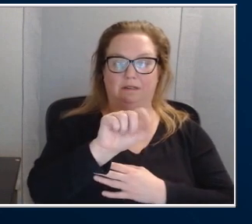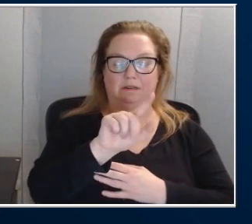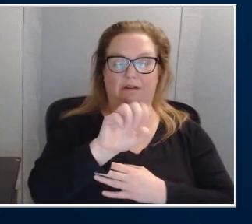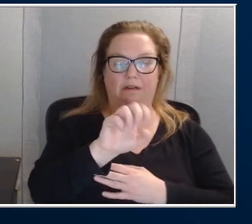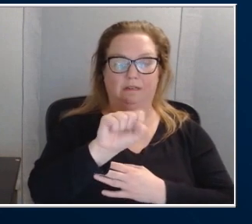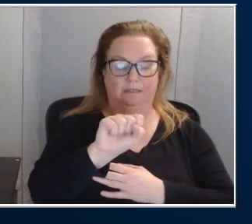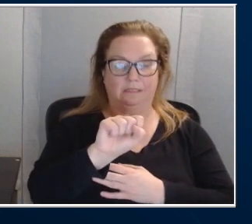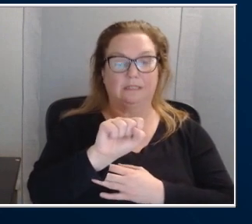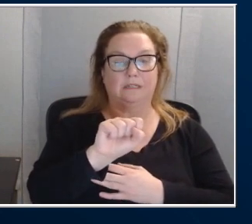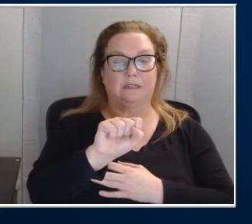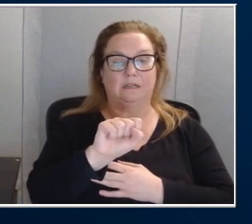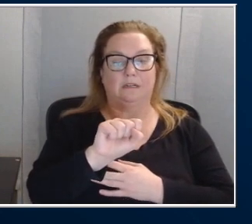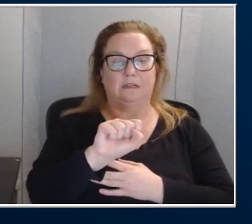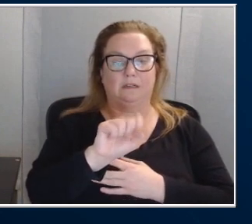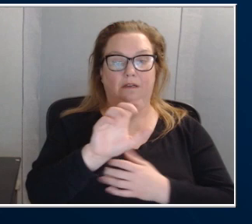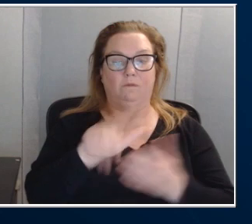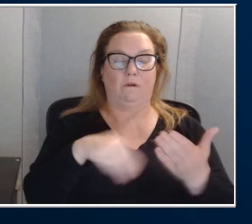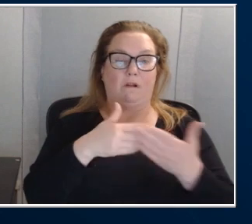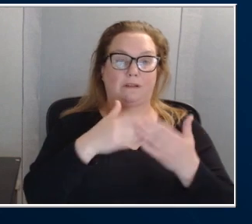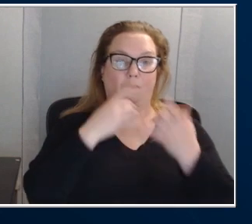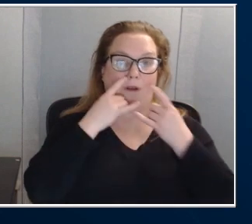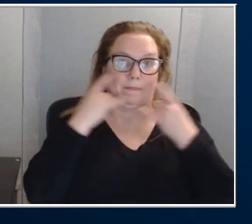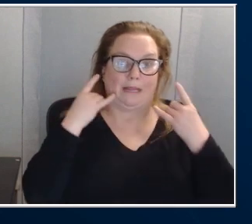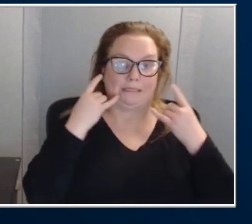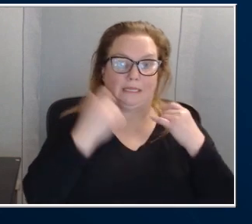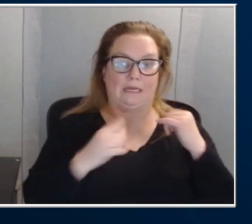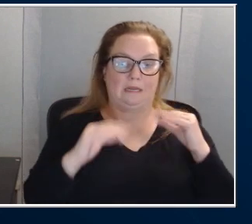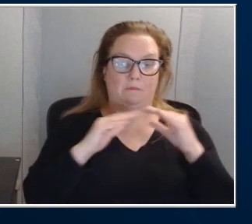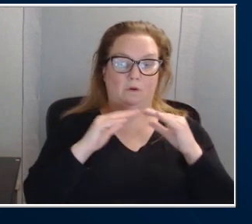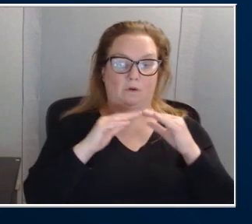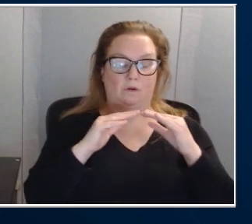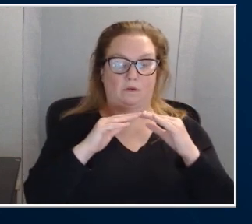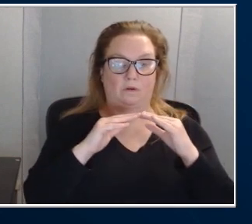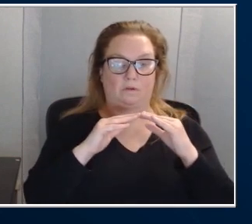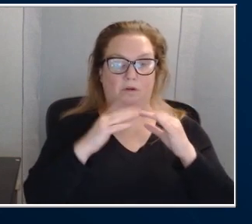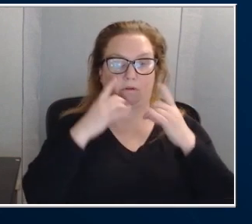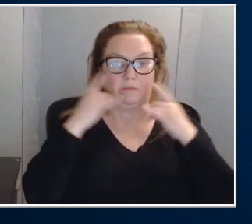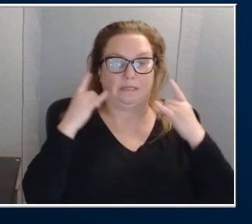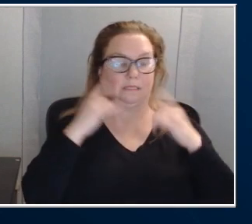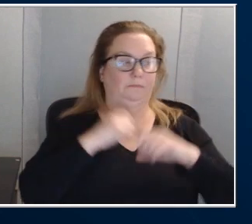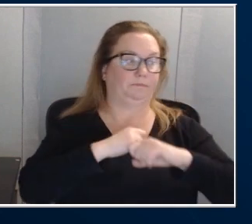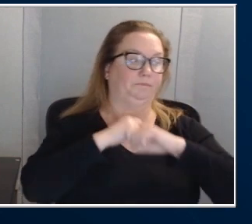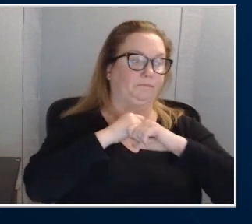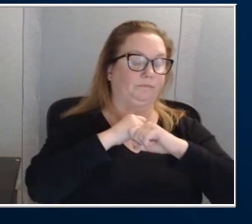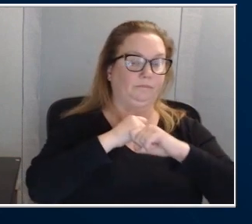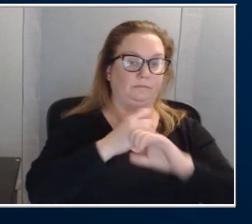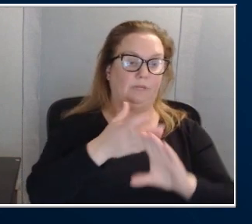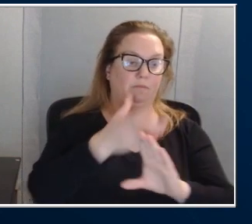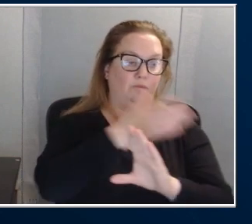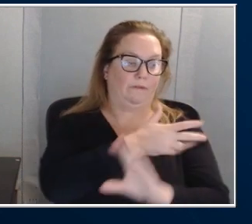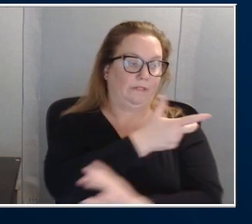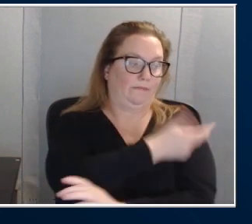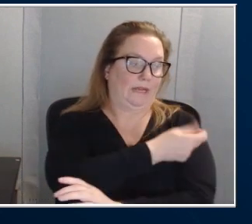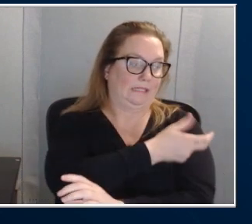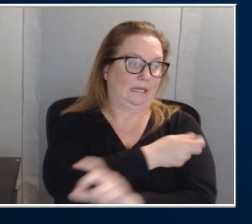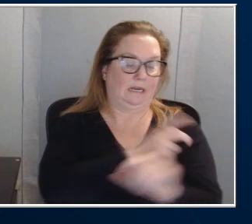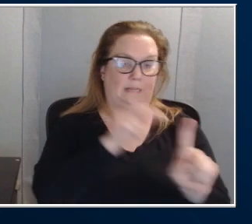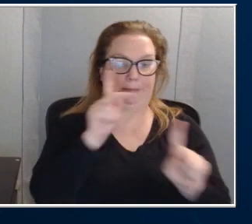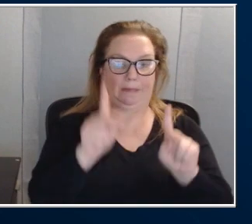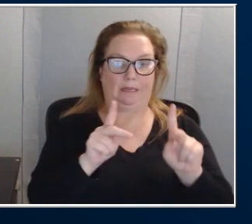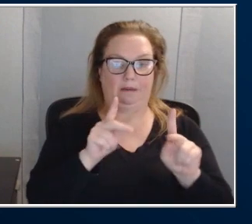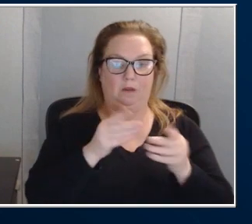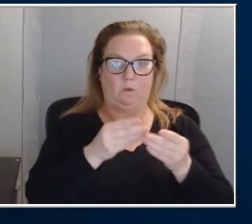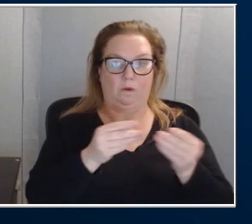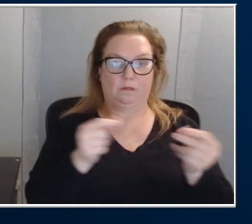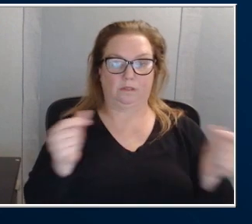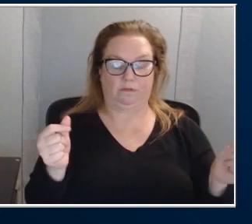now with everyone unmasked, the question is, when everyone's unmasked and the protection of the previously vaccinated folks wears off, will